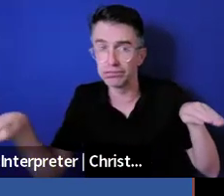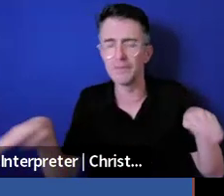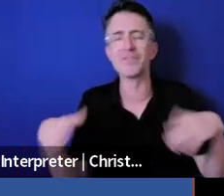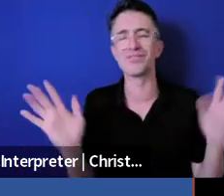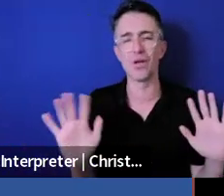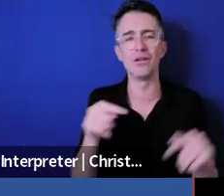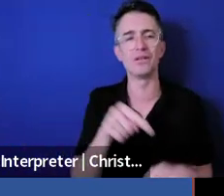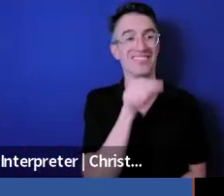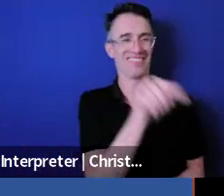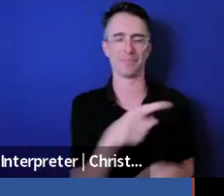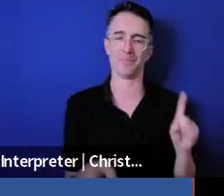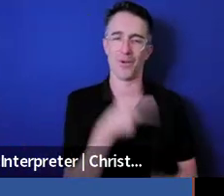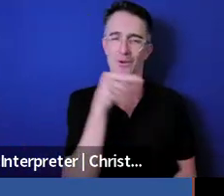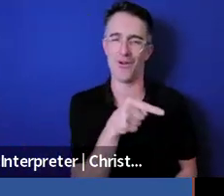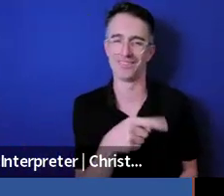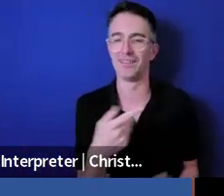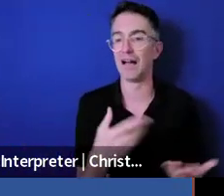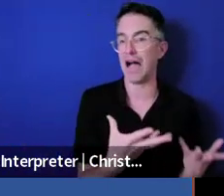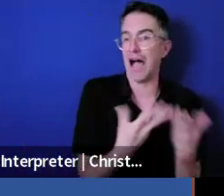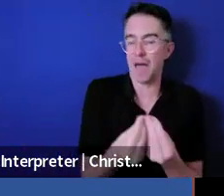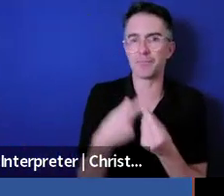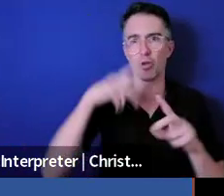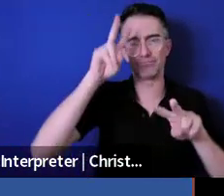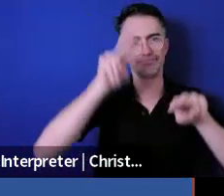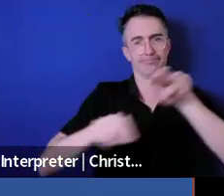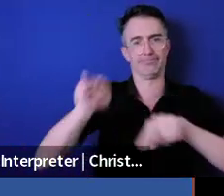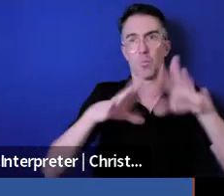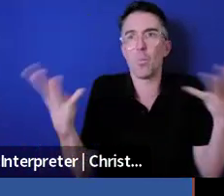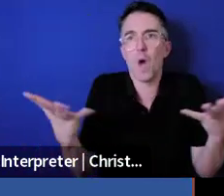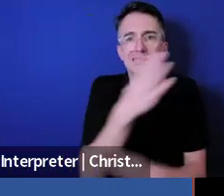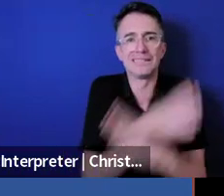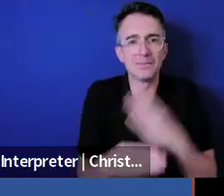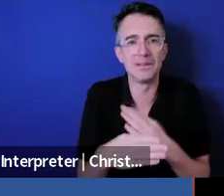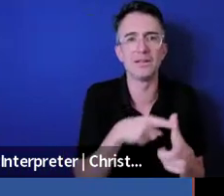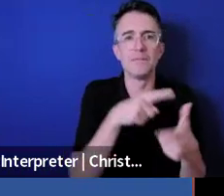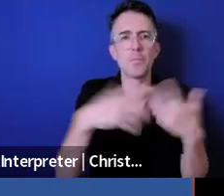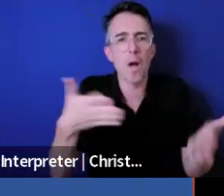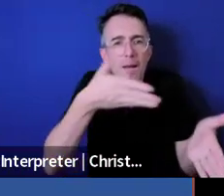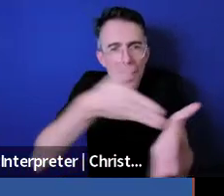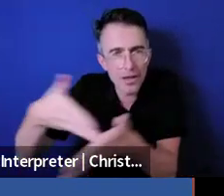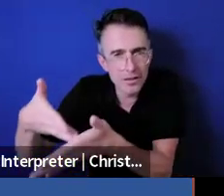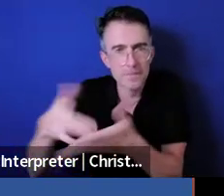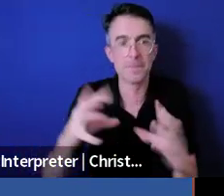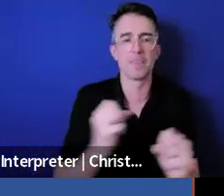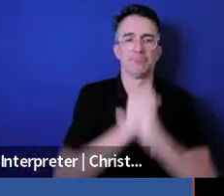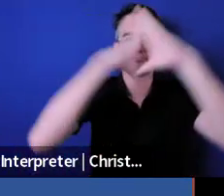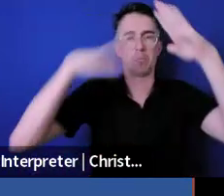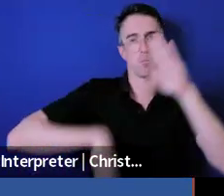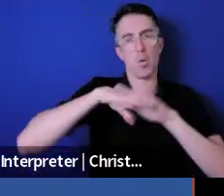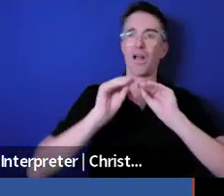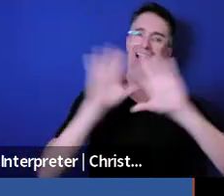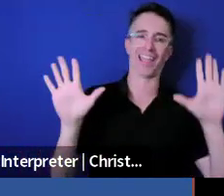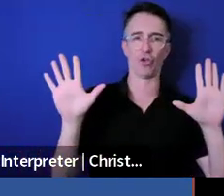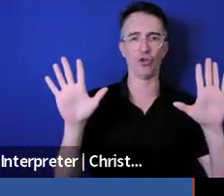into place. One of the questions that we wanted to bring at the beginning is the fact that there is